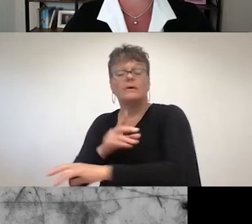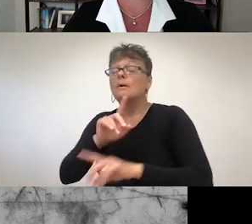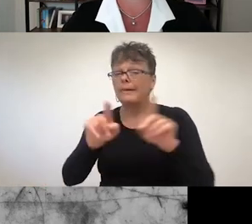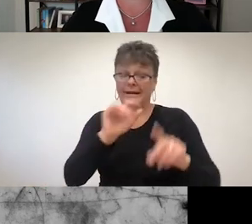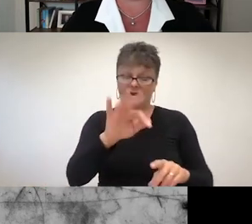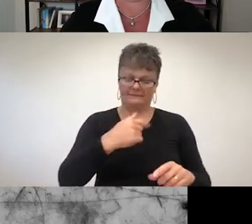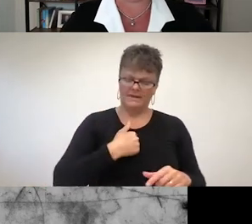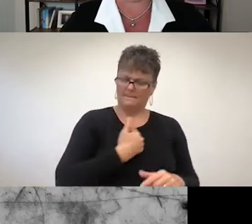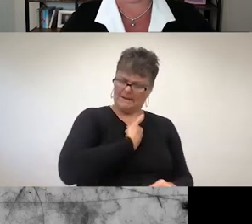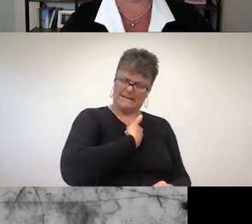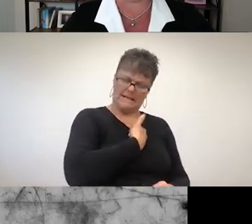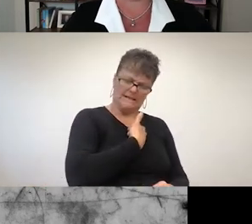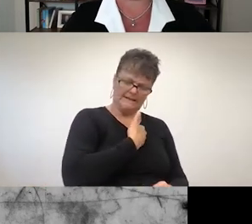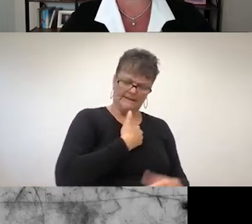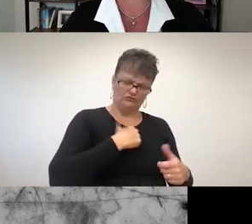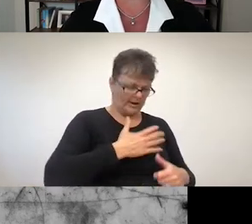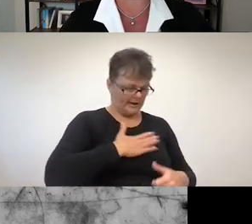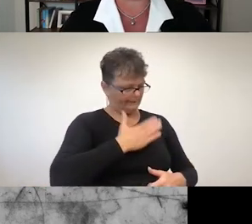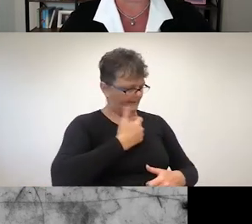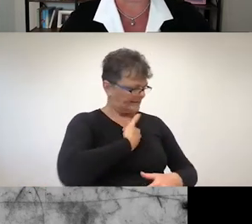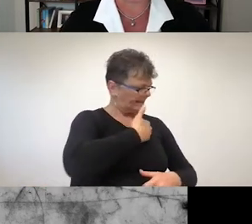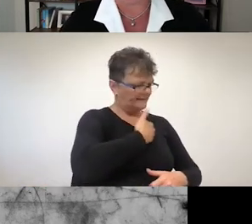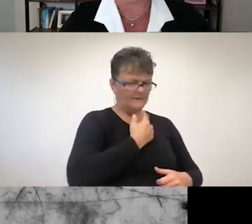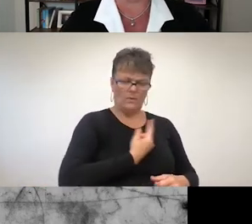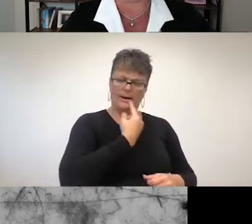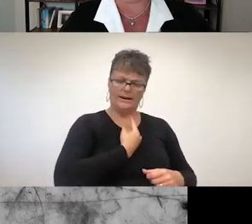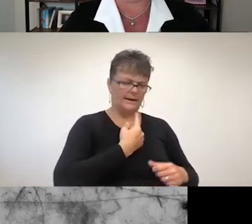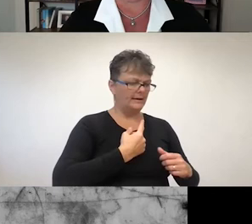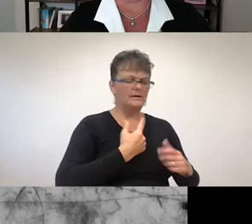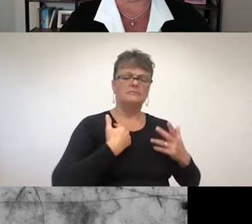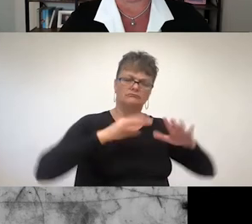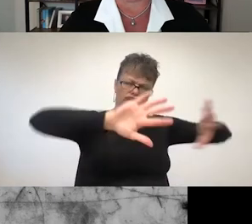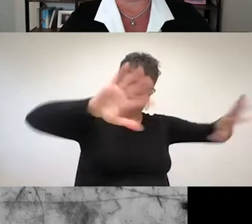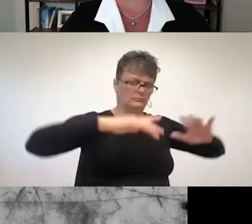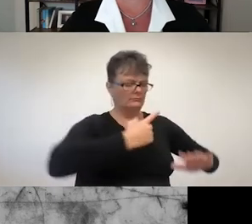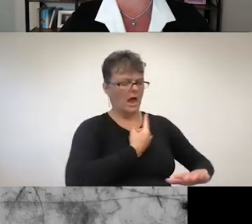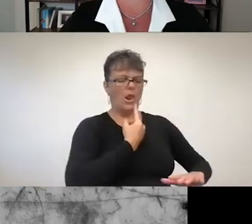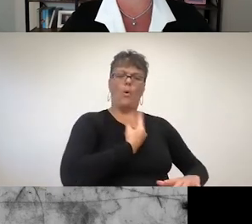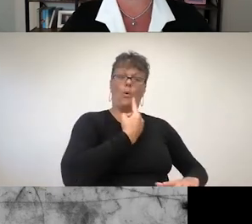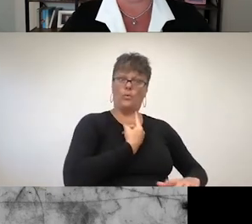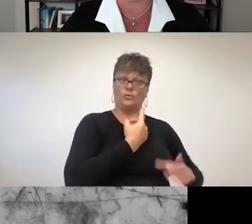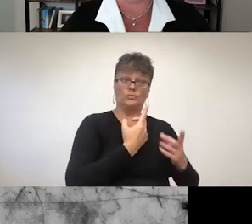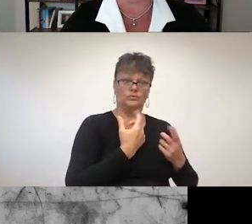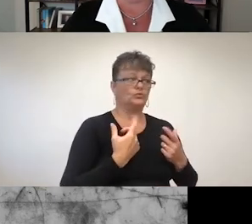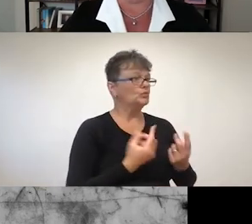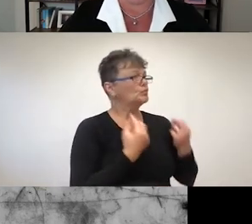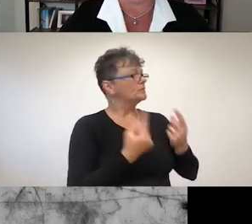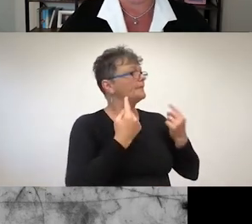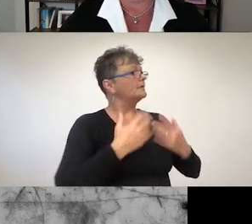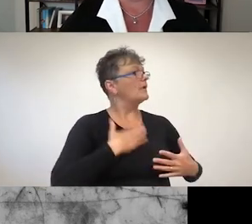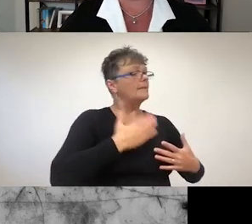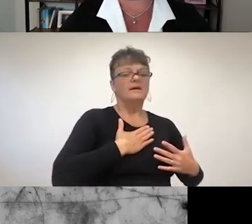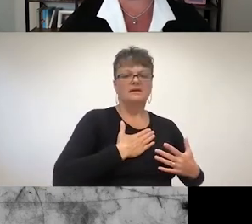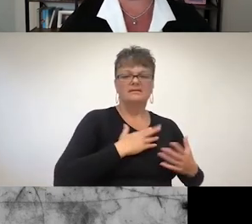gain and advancement and happiness, people are likely, still more likely to report a lower sense of